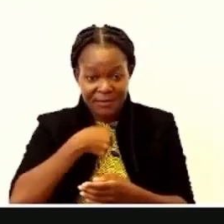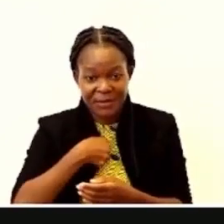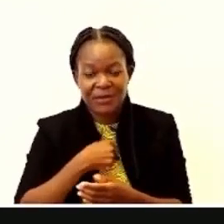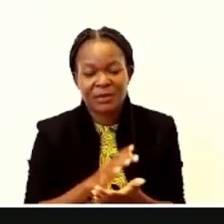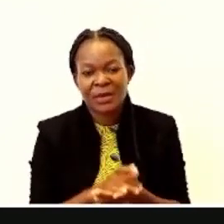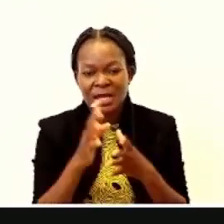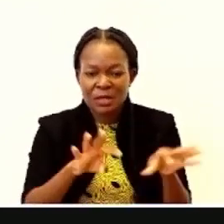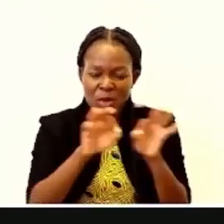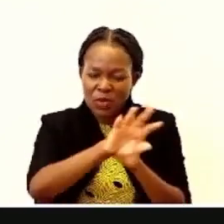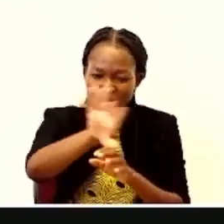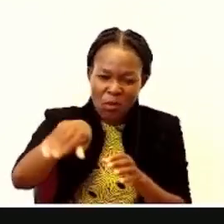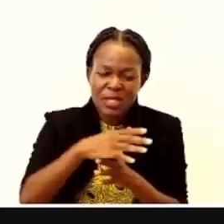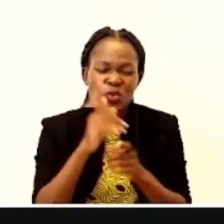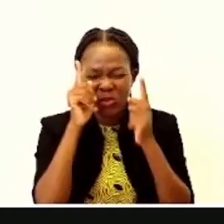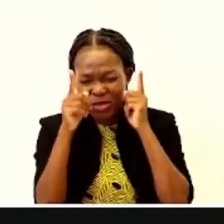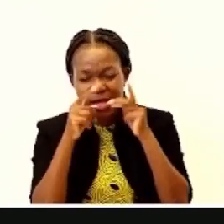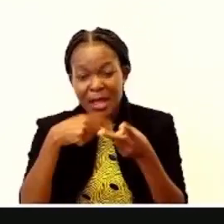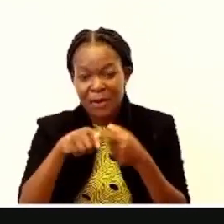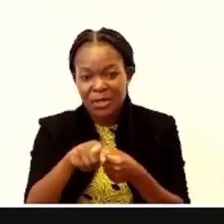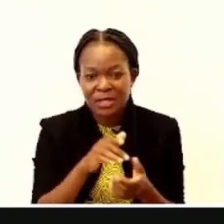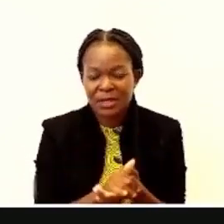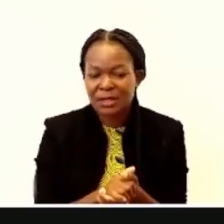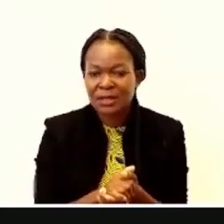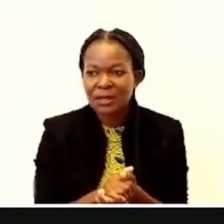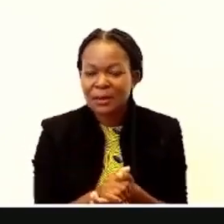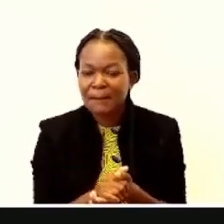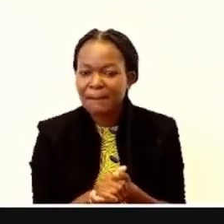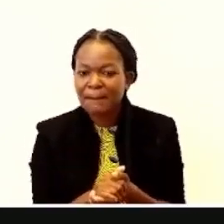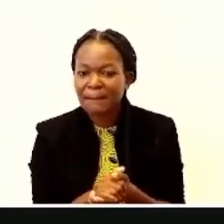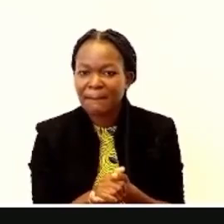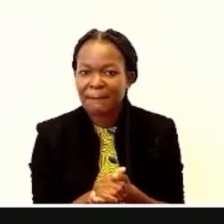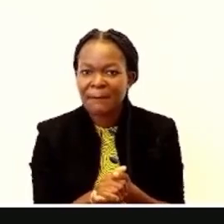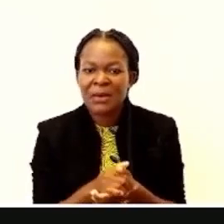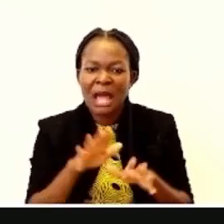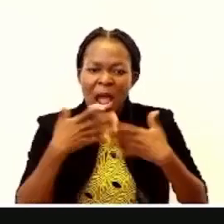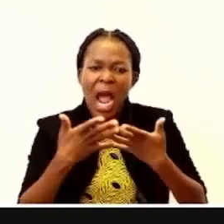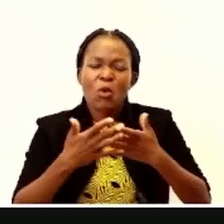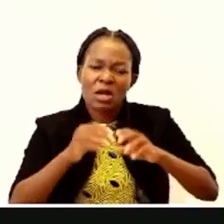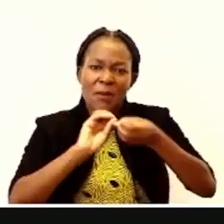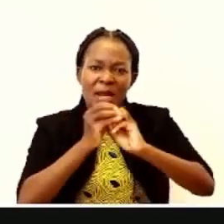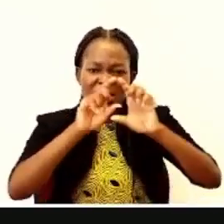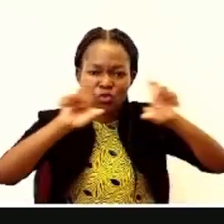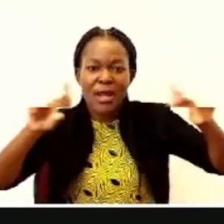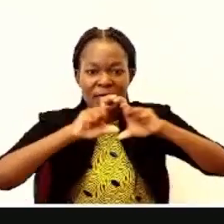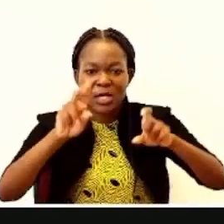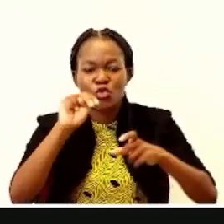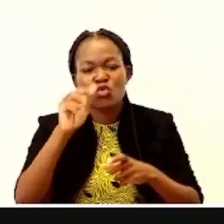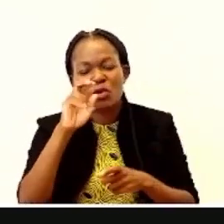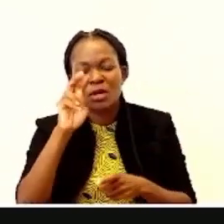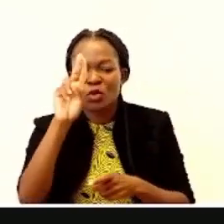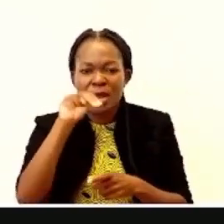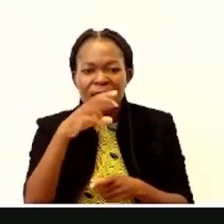all of us to think about it. The UNFCCC, the way it has been structured, organized, and the negotiations that happened for the